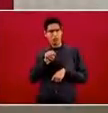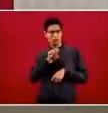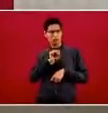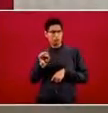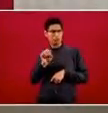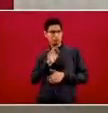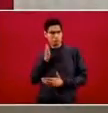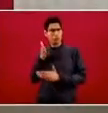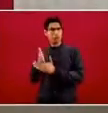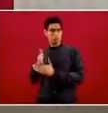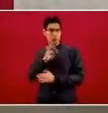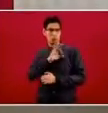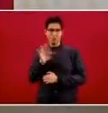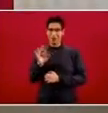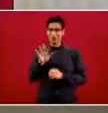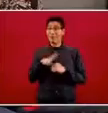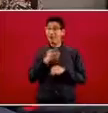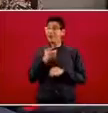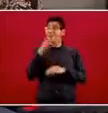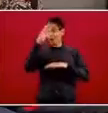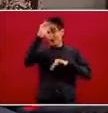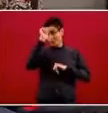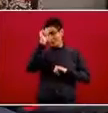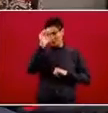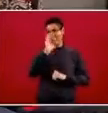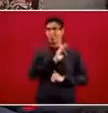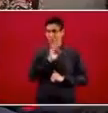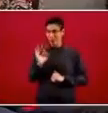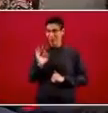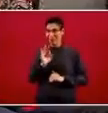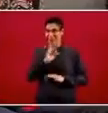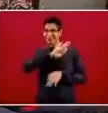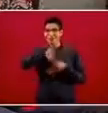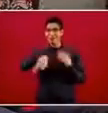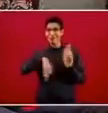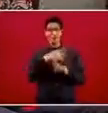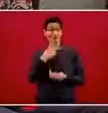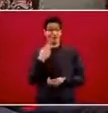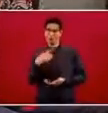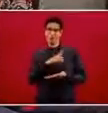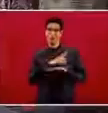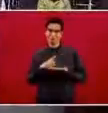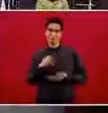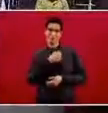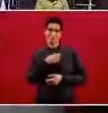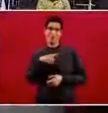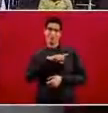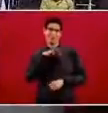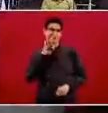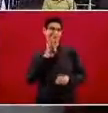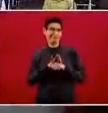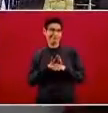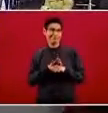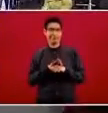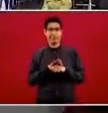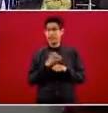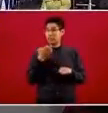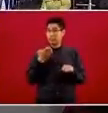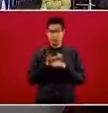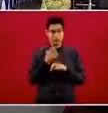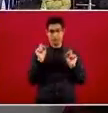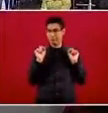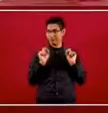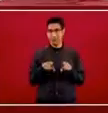to have that distribution, right? So we can cooperate between these 2 clinics and send some of the patients from one to the